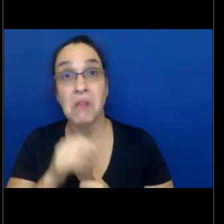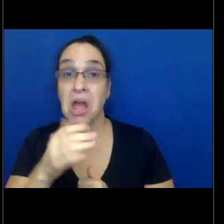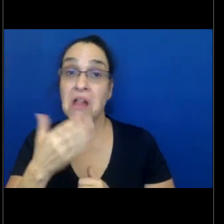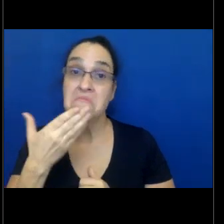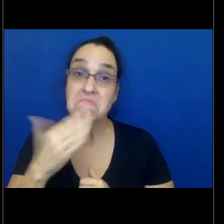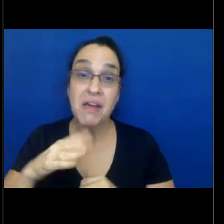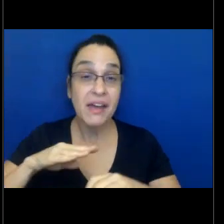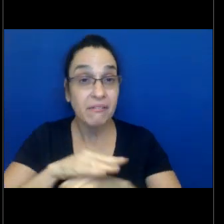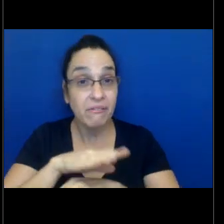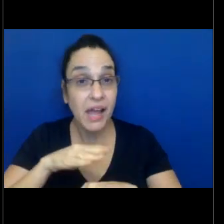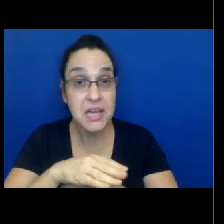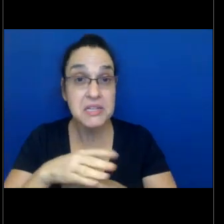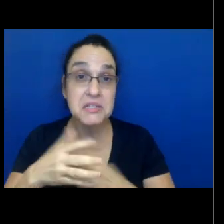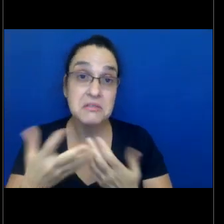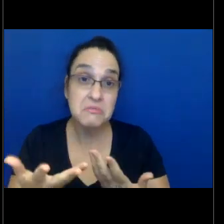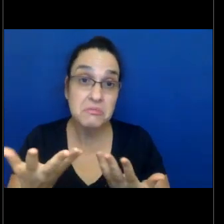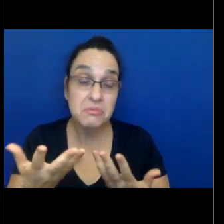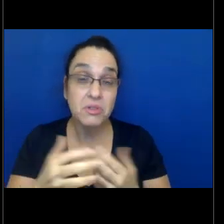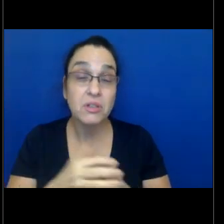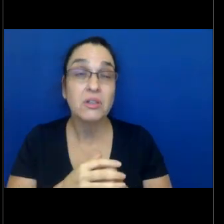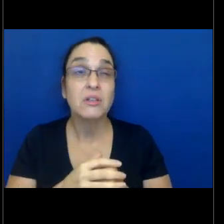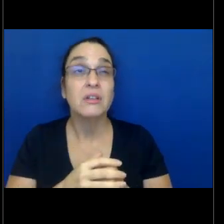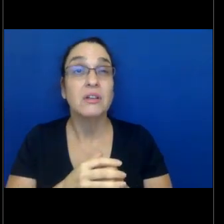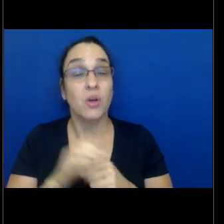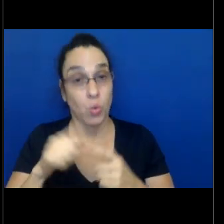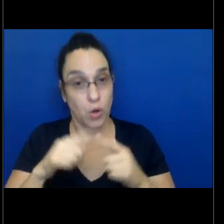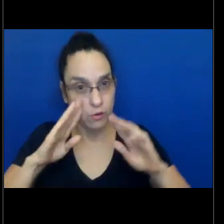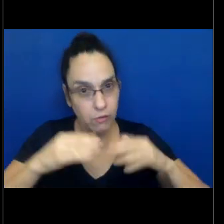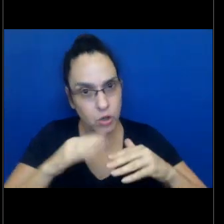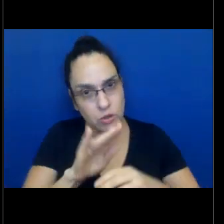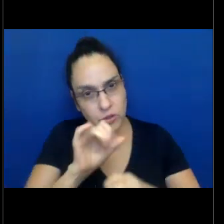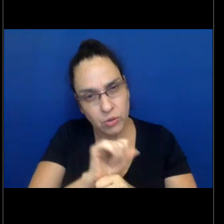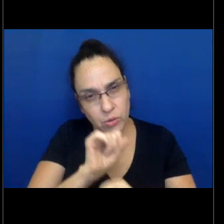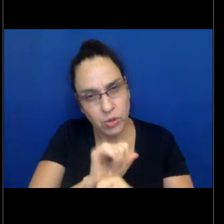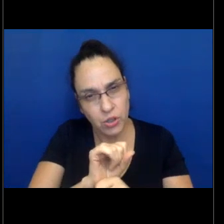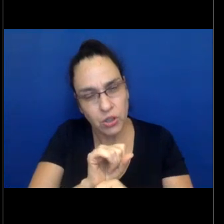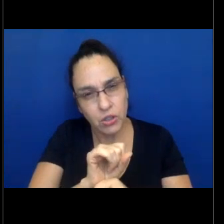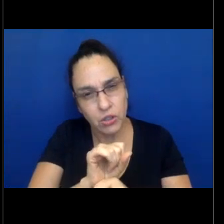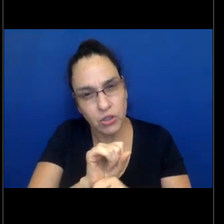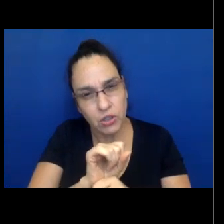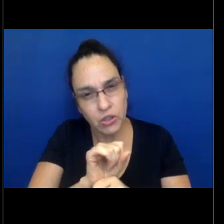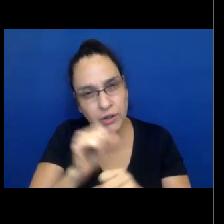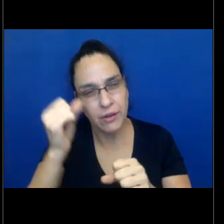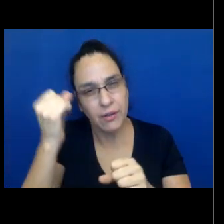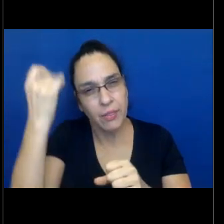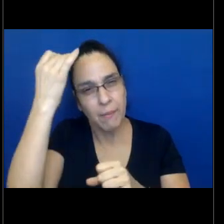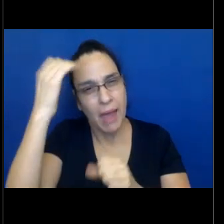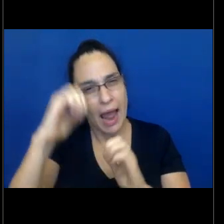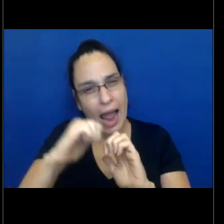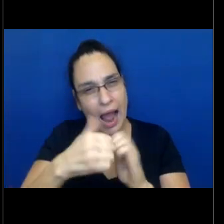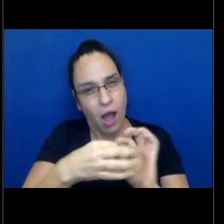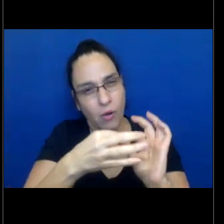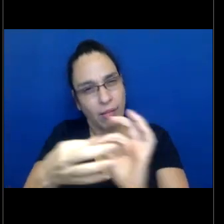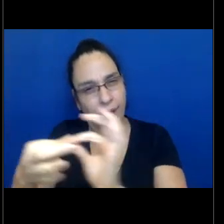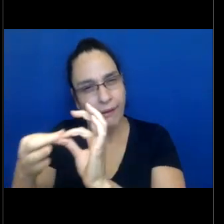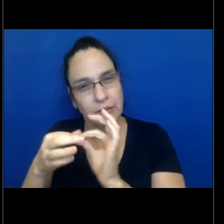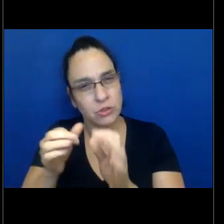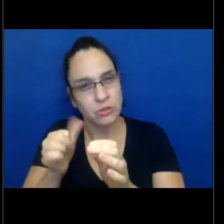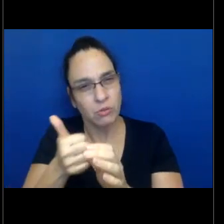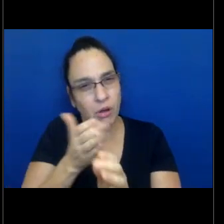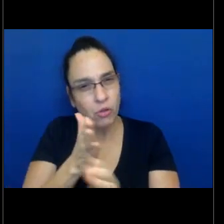your work, you should always think about how your work is situated in a broader context. This could be